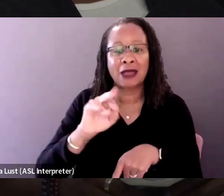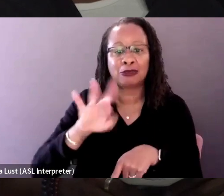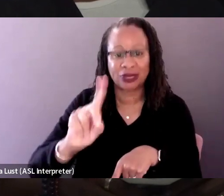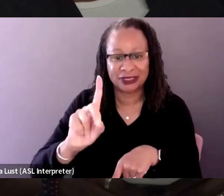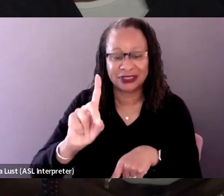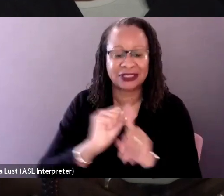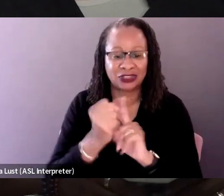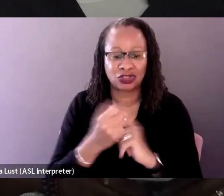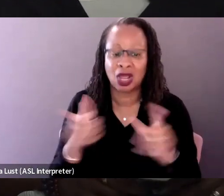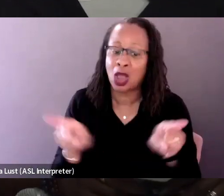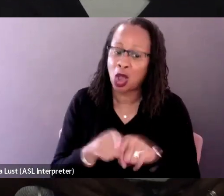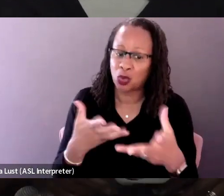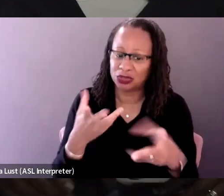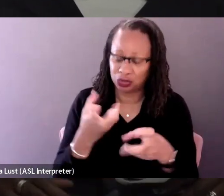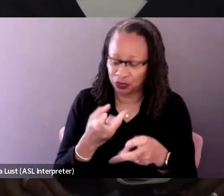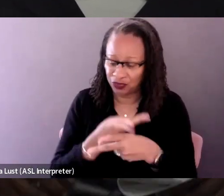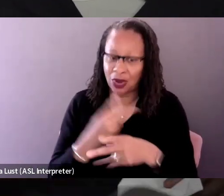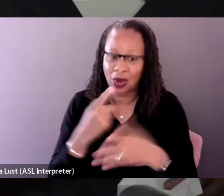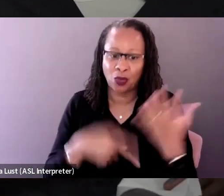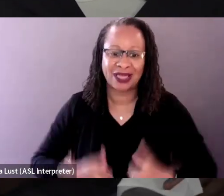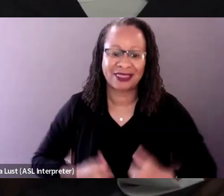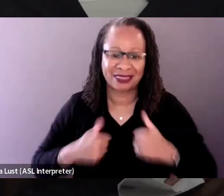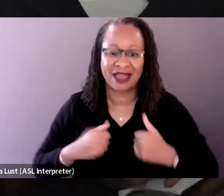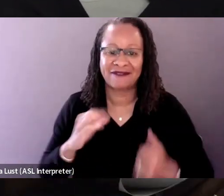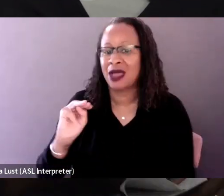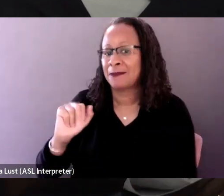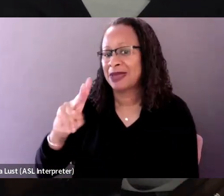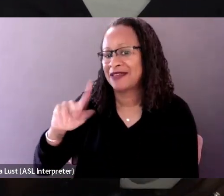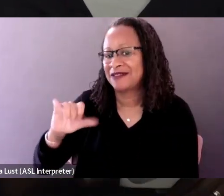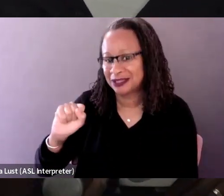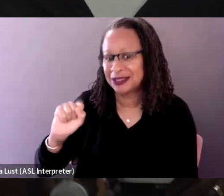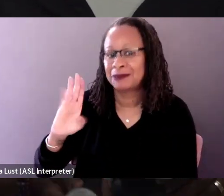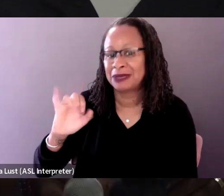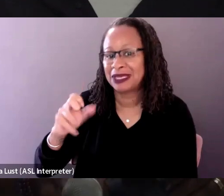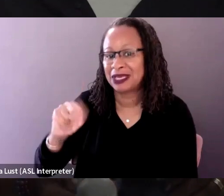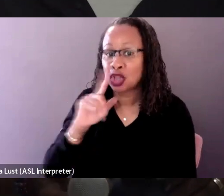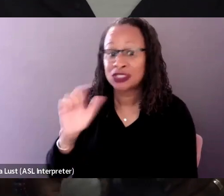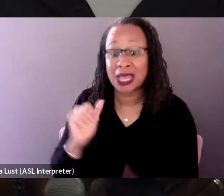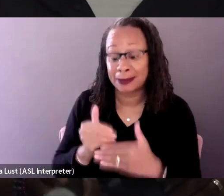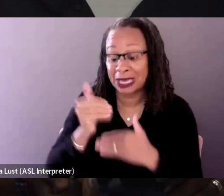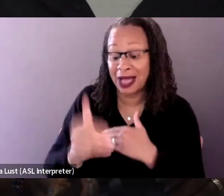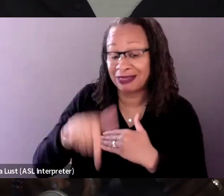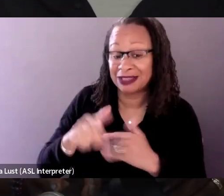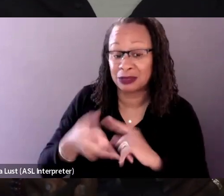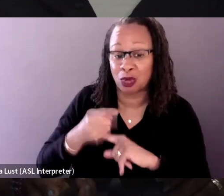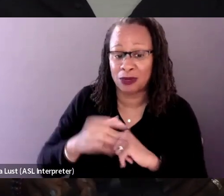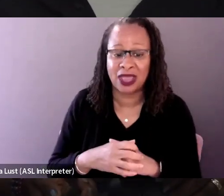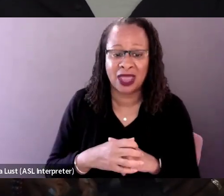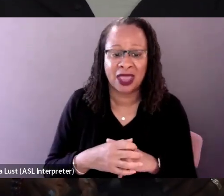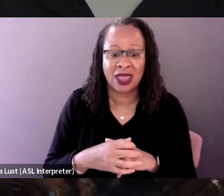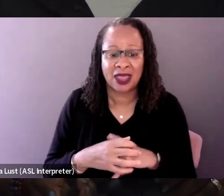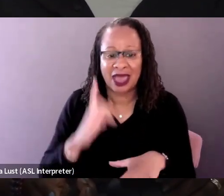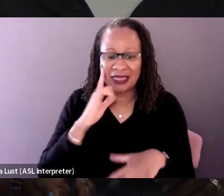life of Mavis Beacon looks like beyond this. But the difference is, and I think it was also good because it grew me as a creative, where I did have to like divert from